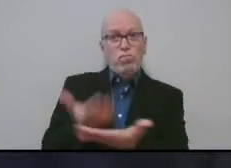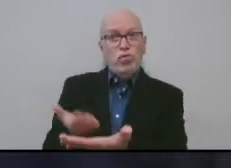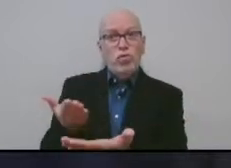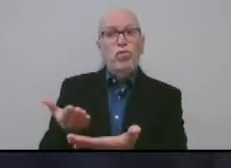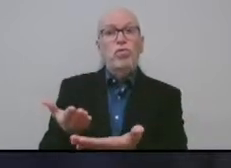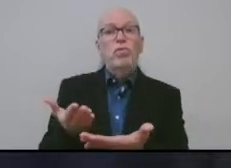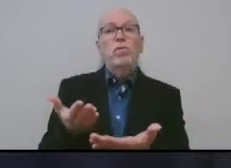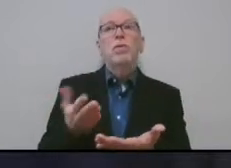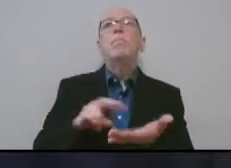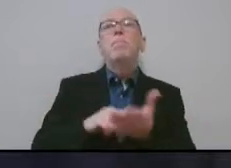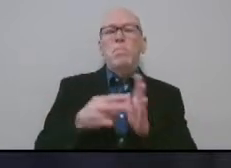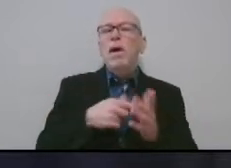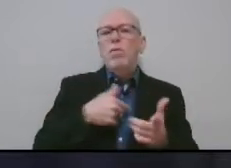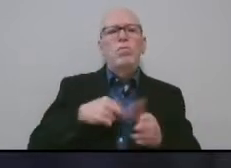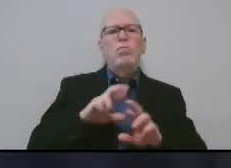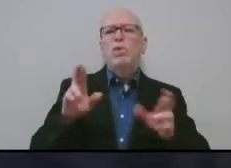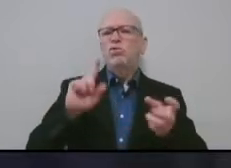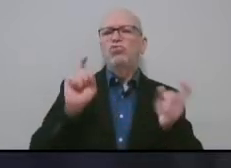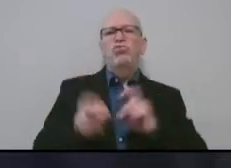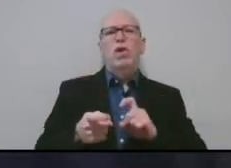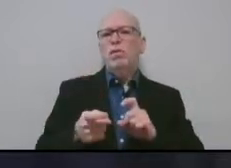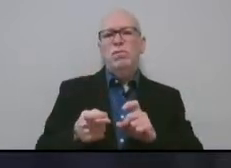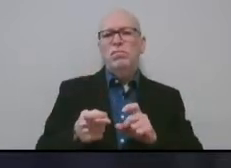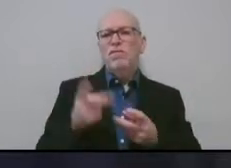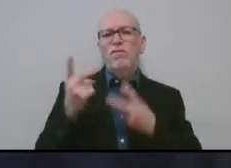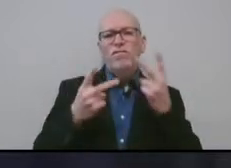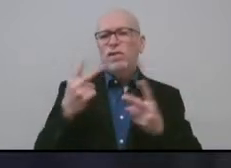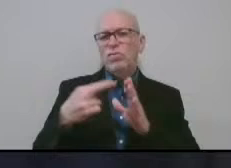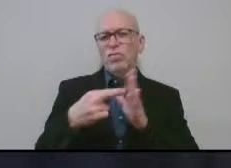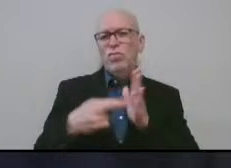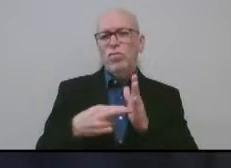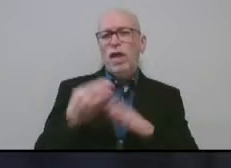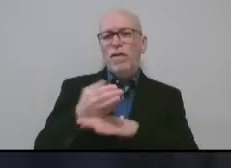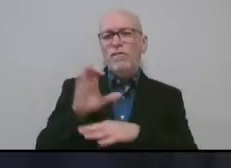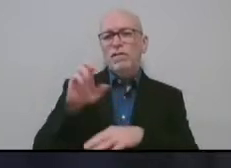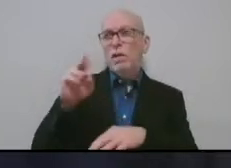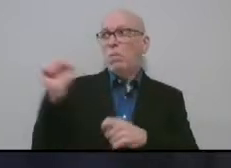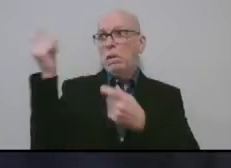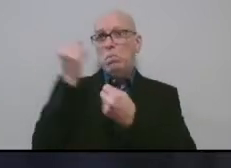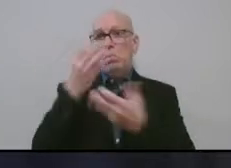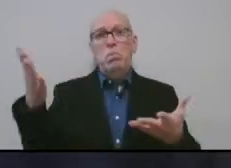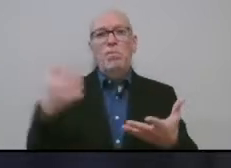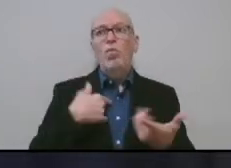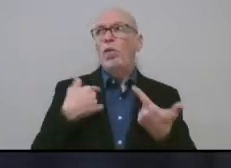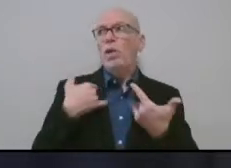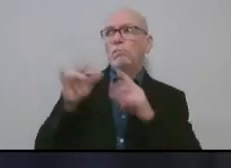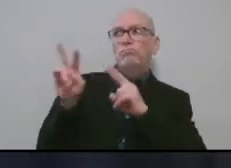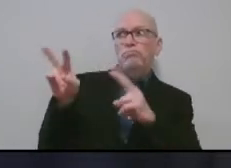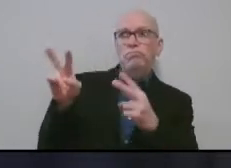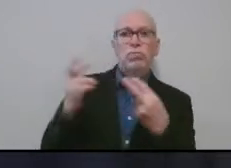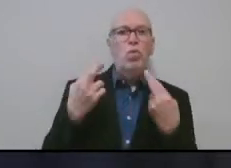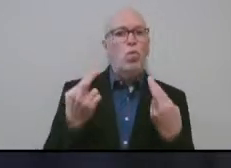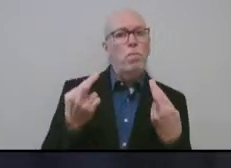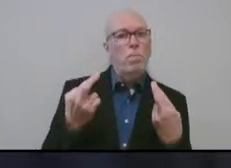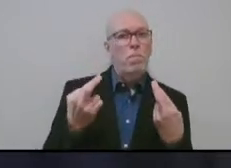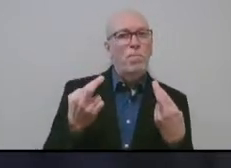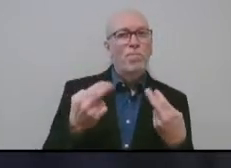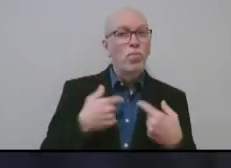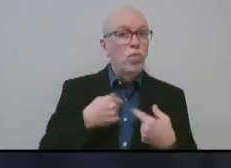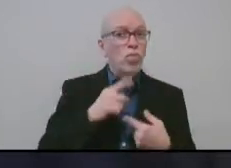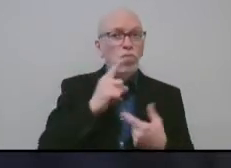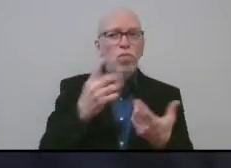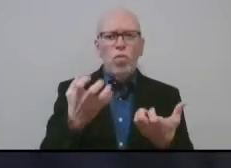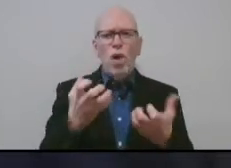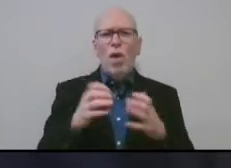those changes and guidelines the moment we hear from CMS. So like others, we're waiting and hopeful because we'd really like to open it